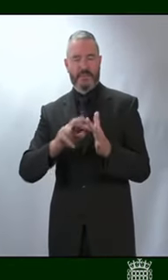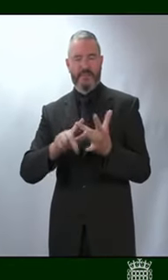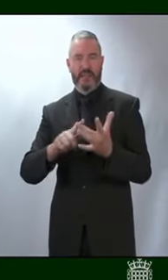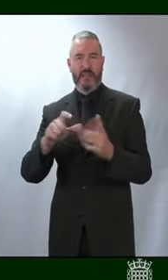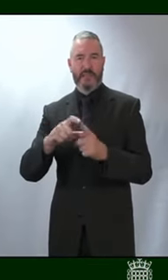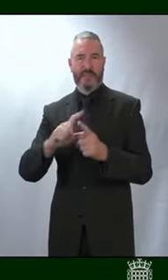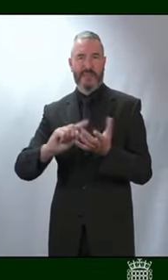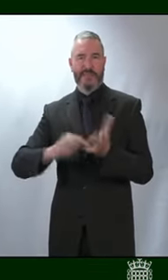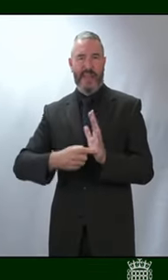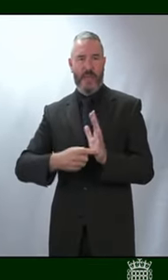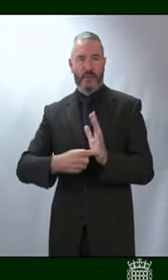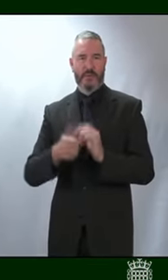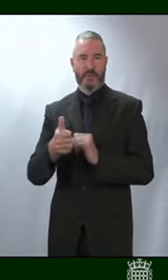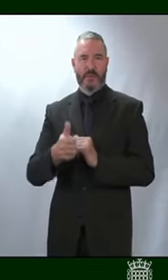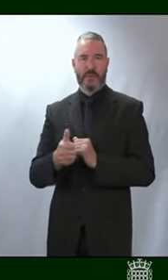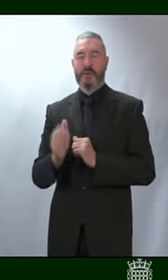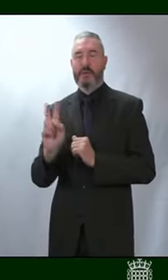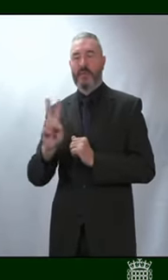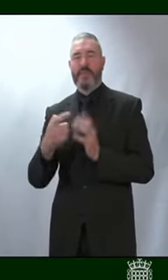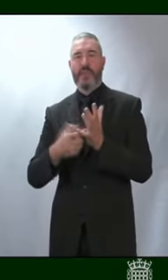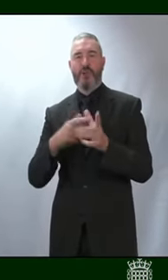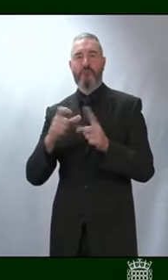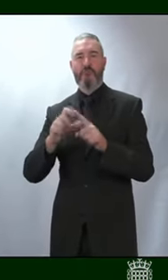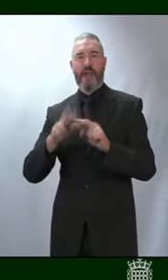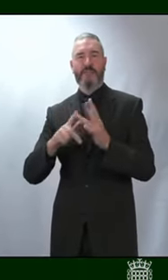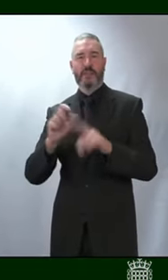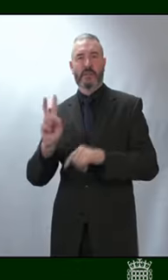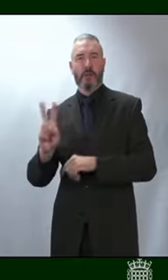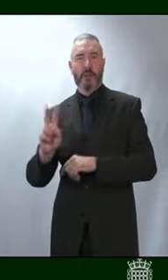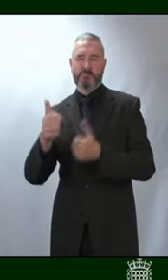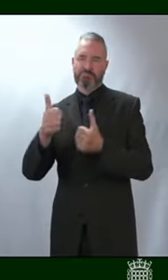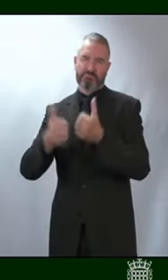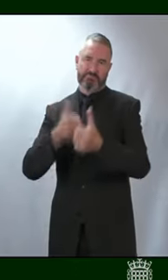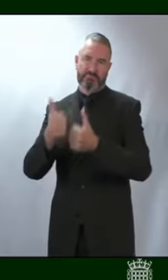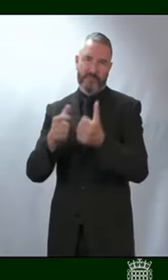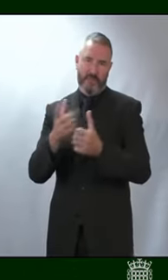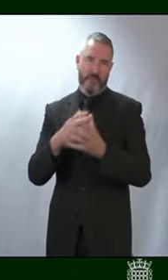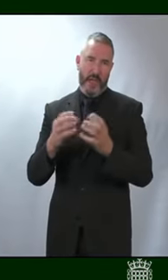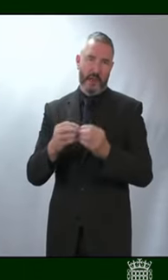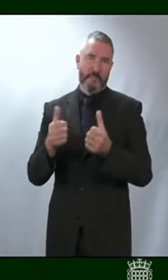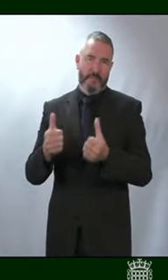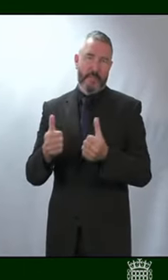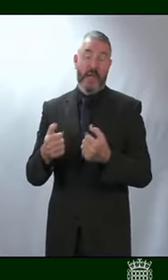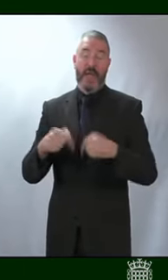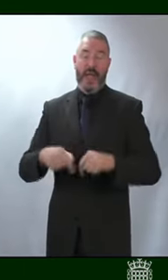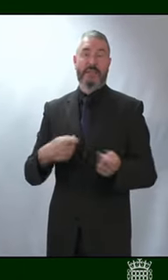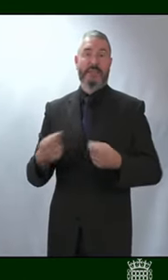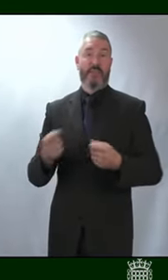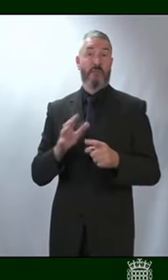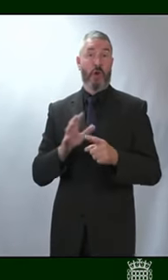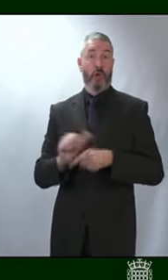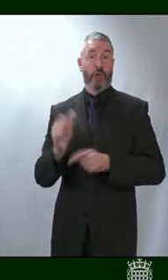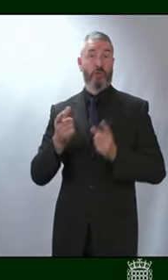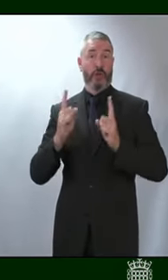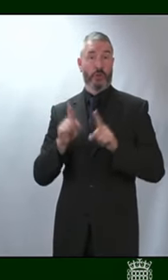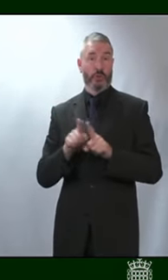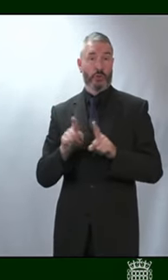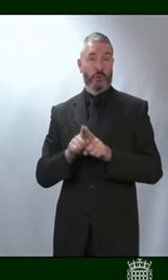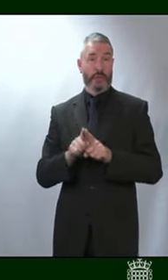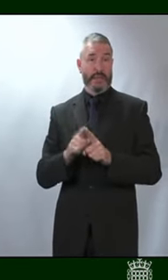want to thank, by the way, John and Carolyn Radford and all they have done for the club, and I can tell him that the Secretary of State for Culture, Media and Sport